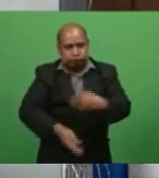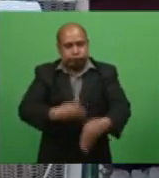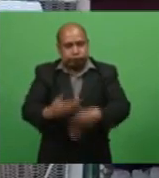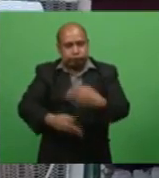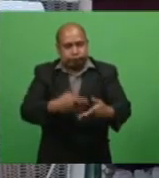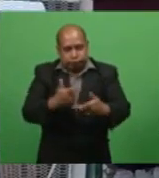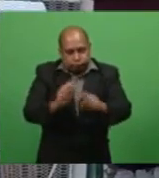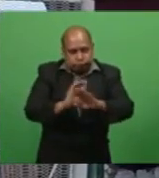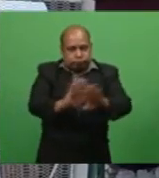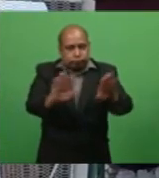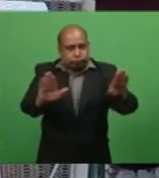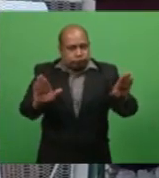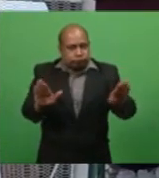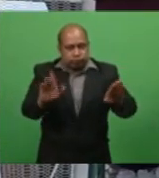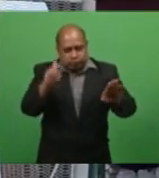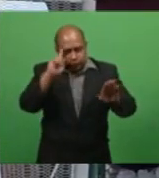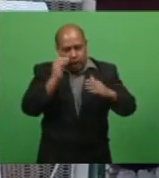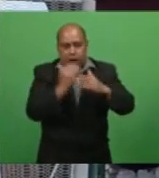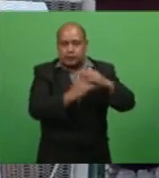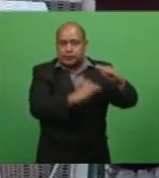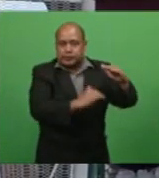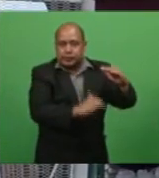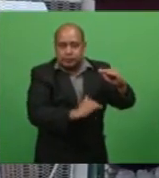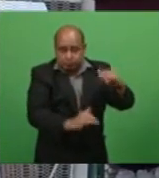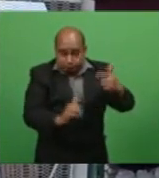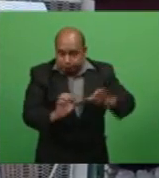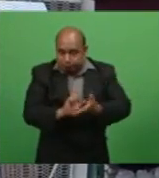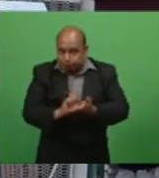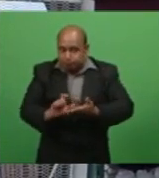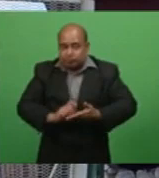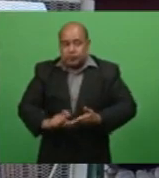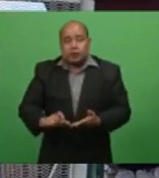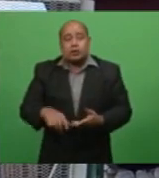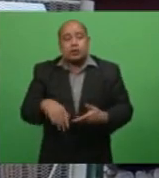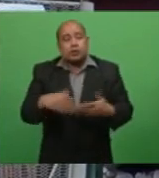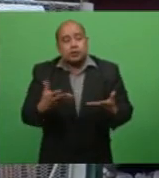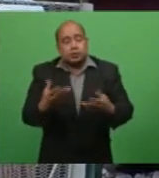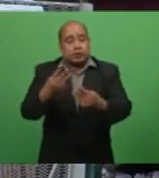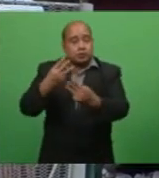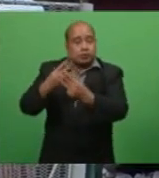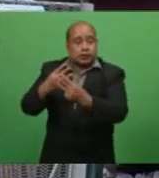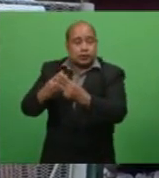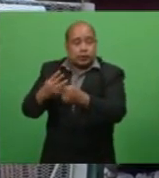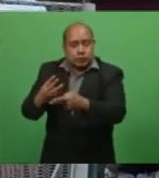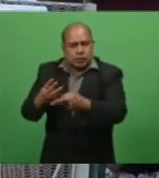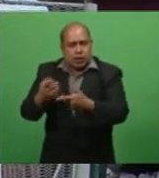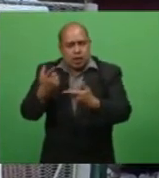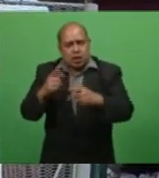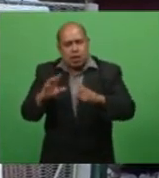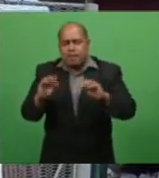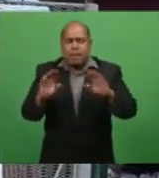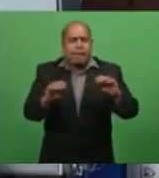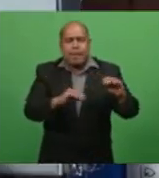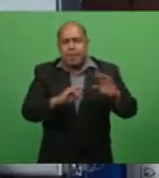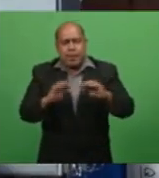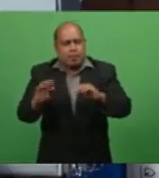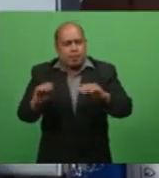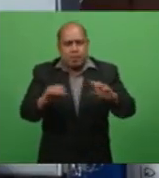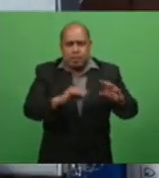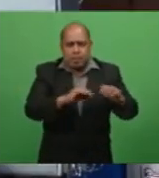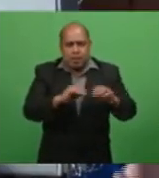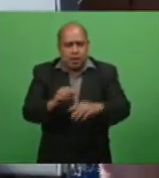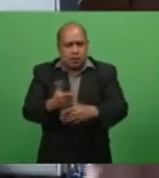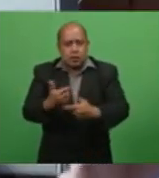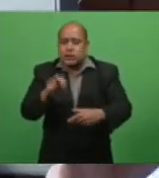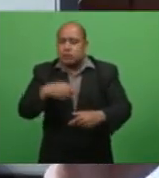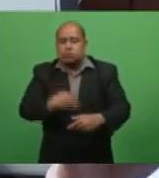clear. RABUKA says SODELPA has too many talking heads when what it really needs is to empower its leader. First of all, he